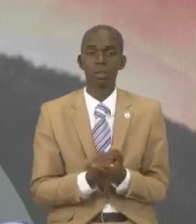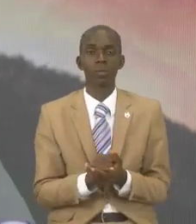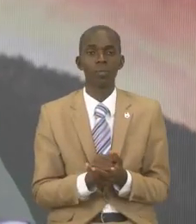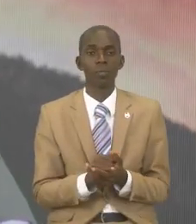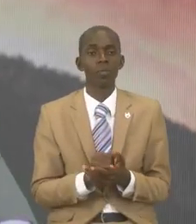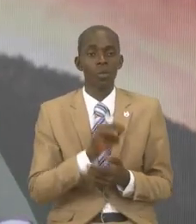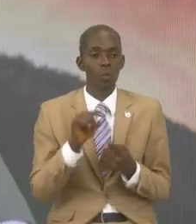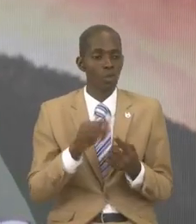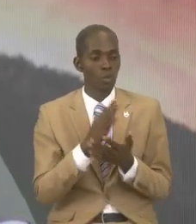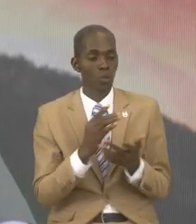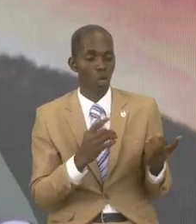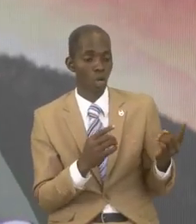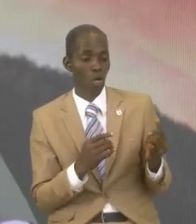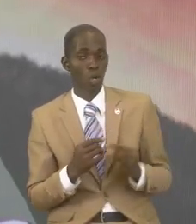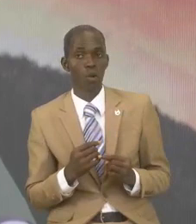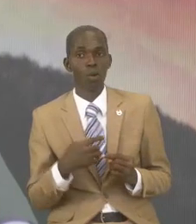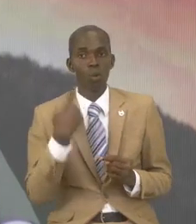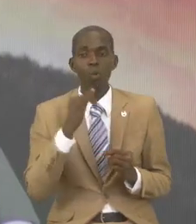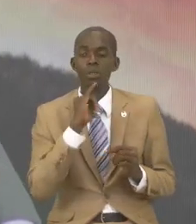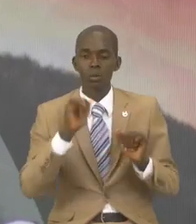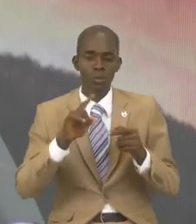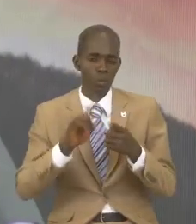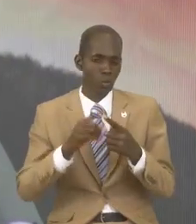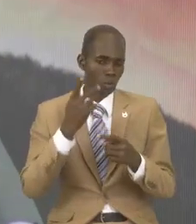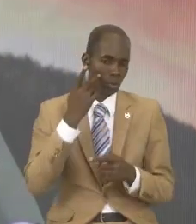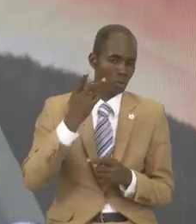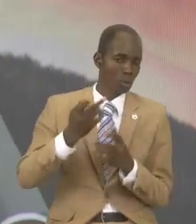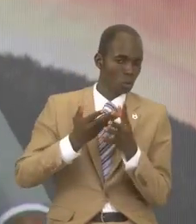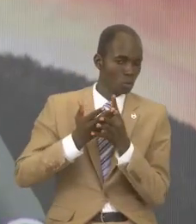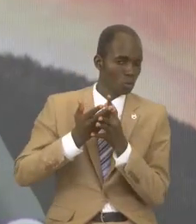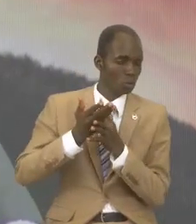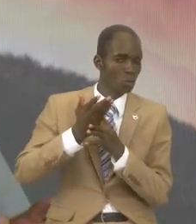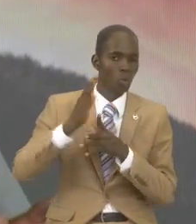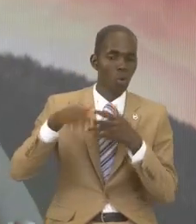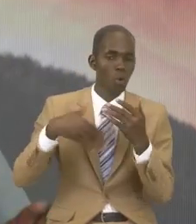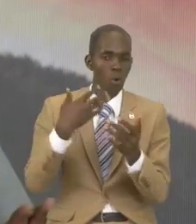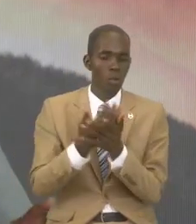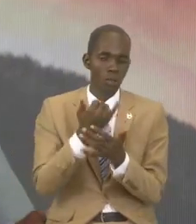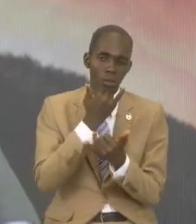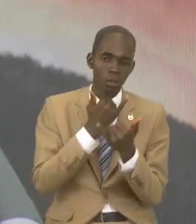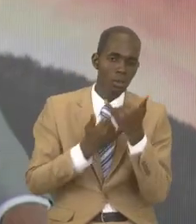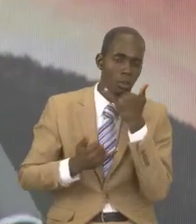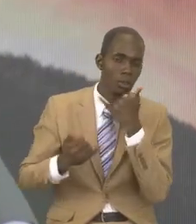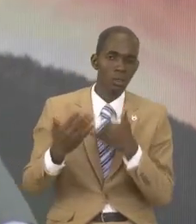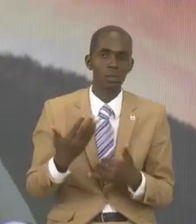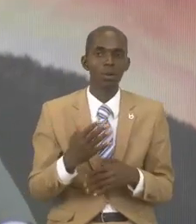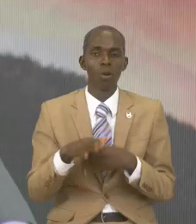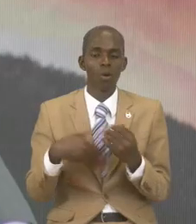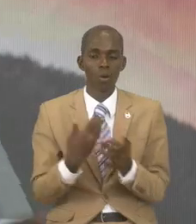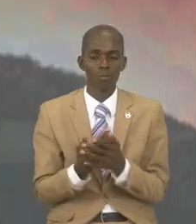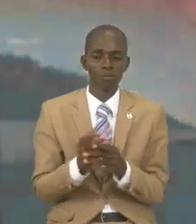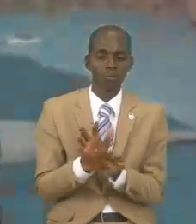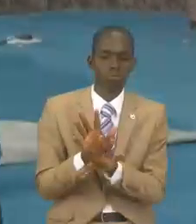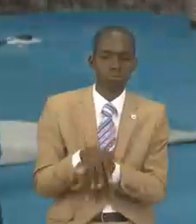comes who is able to see through all the cracks and all the critical